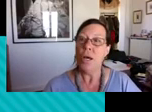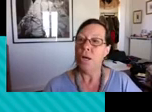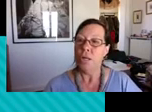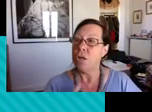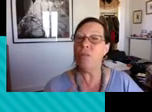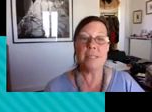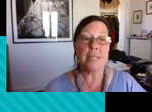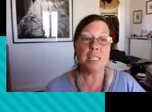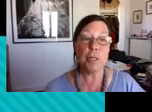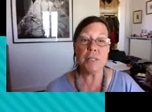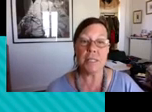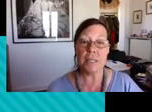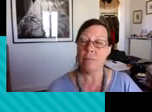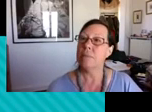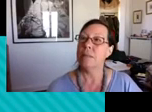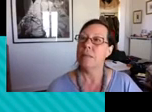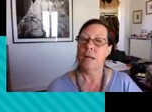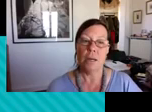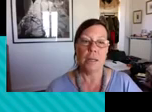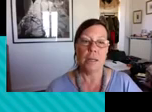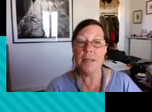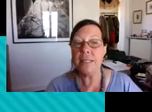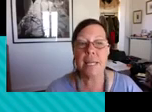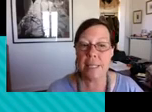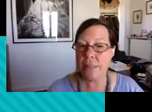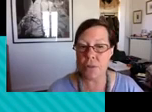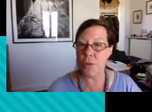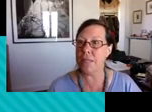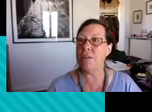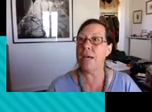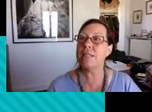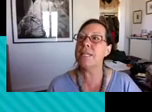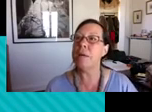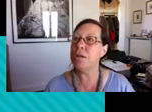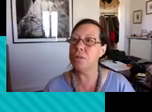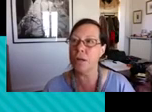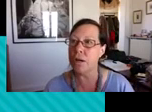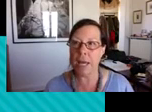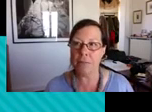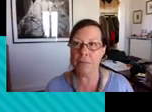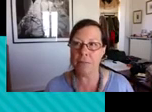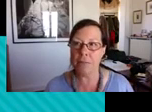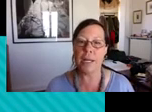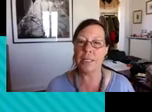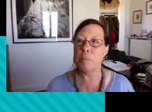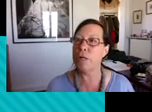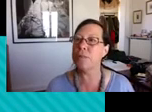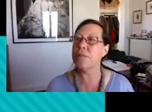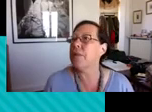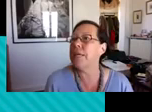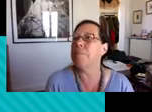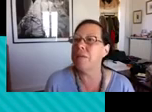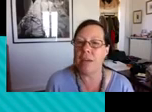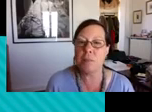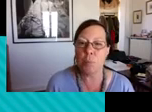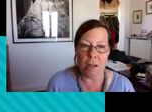that COVID is a conspiracy. In this case, you know, that the vaccine makers have created a conspiracy